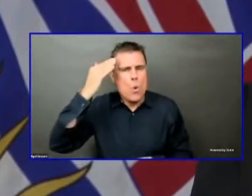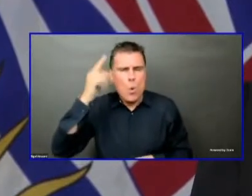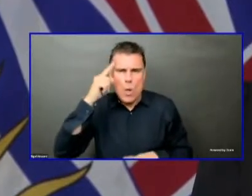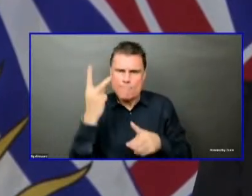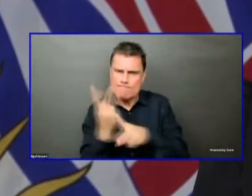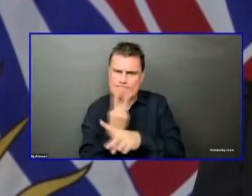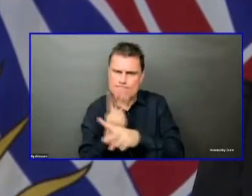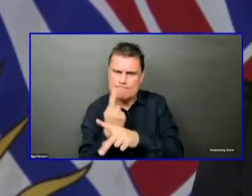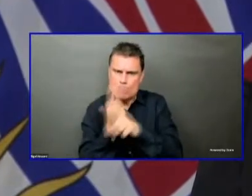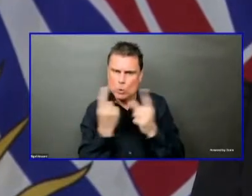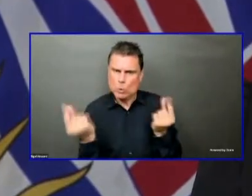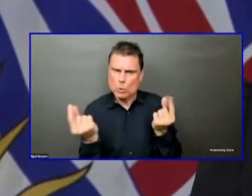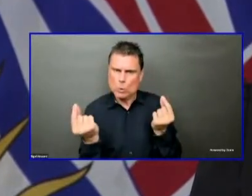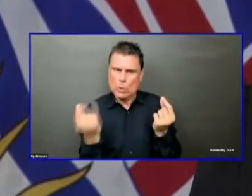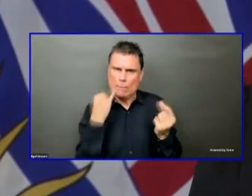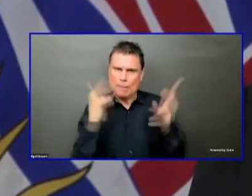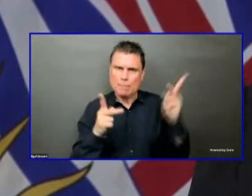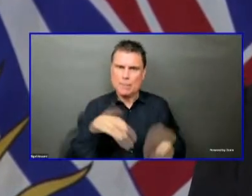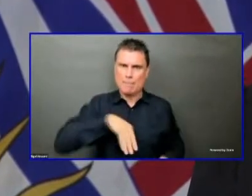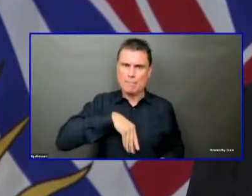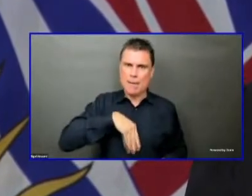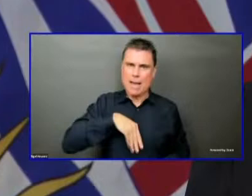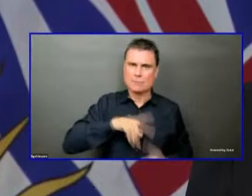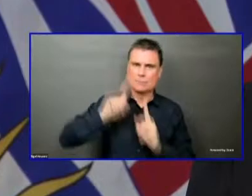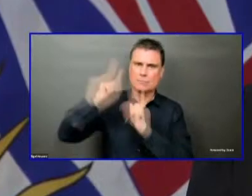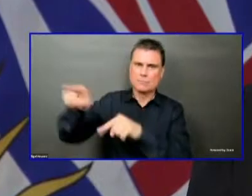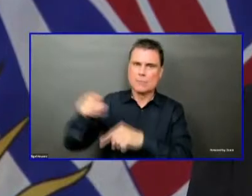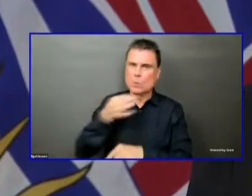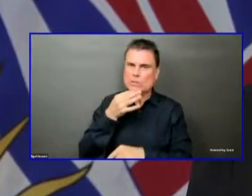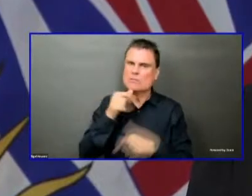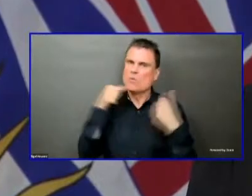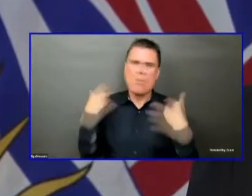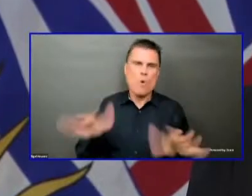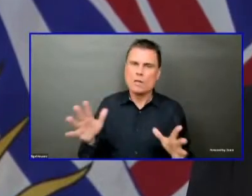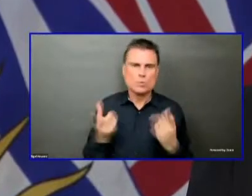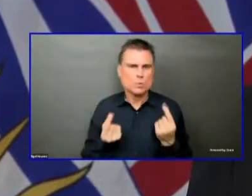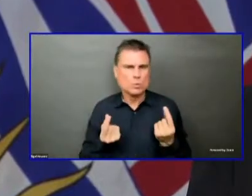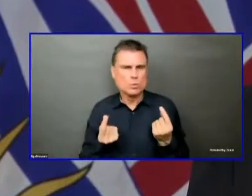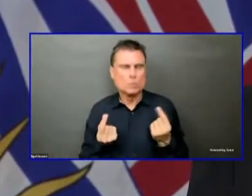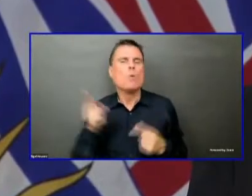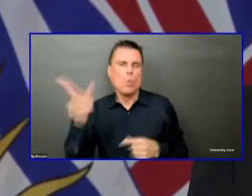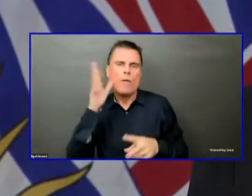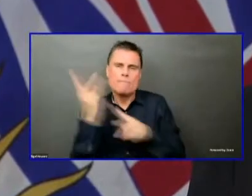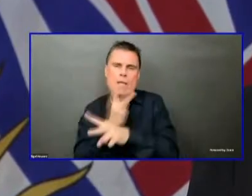attention. And I know the community is very concerned about that too.